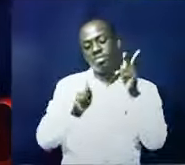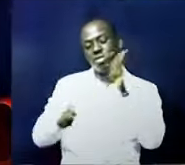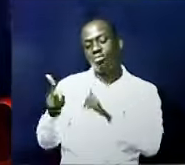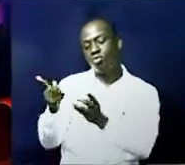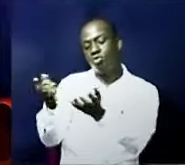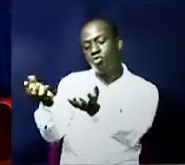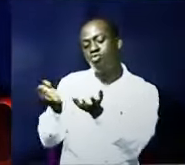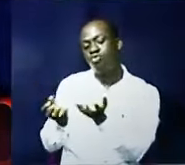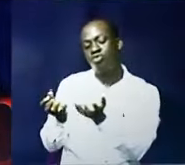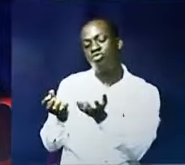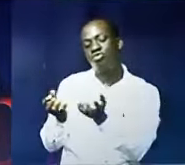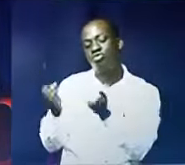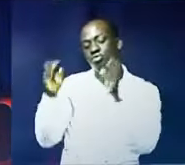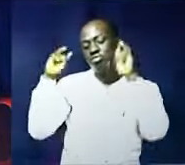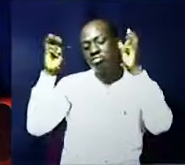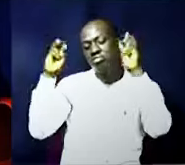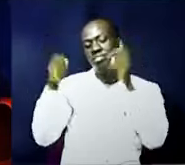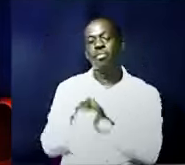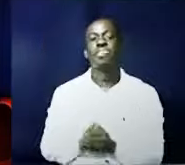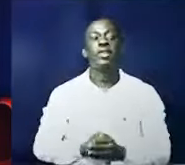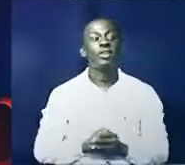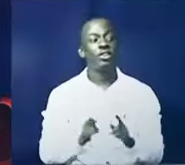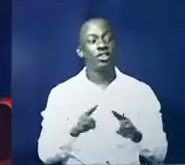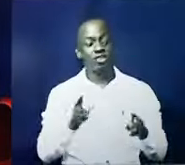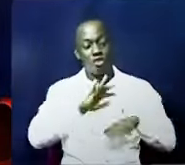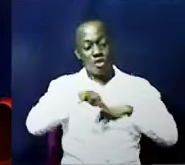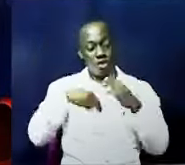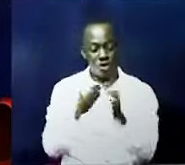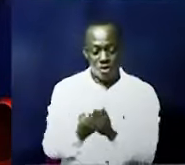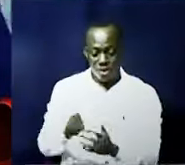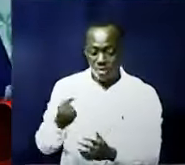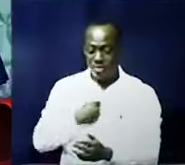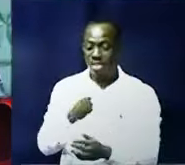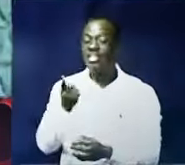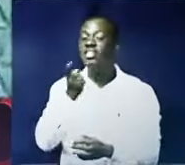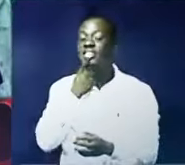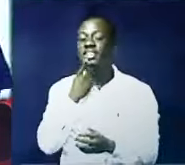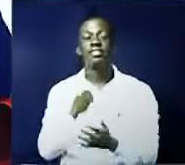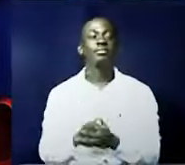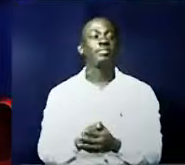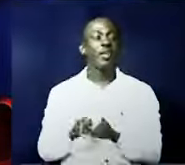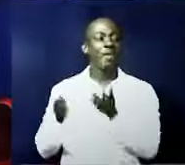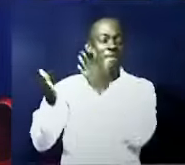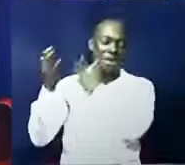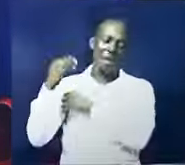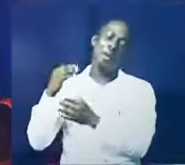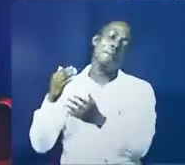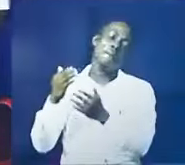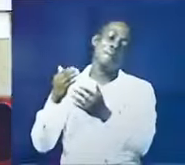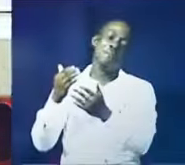yeah. So all that I've said so far, maybe is